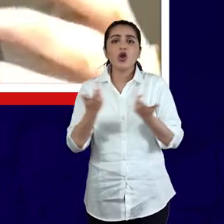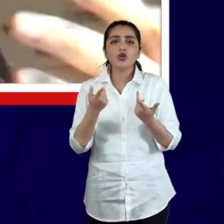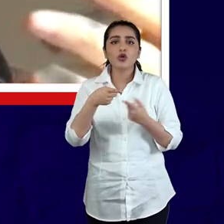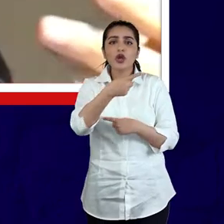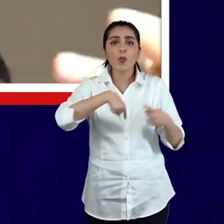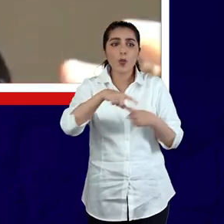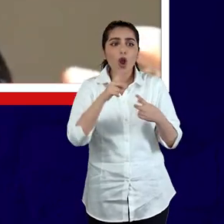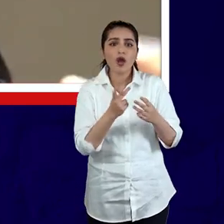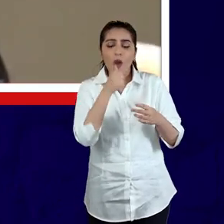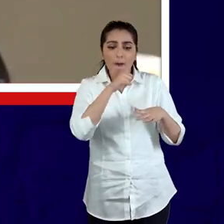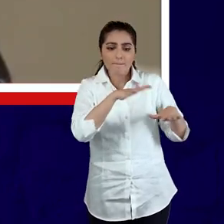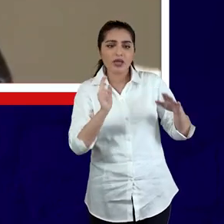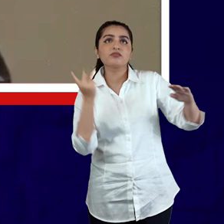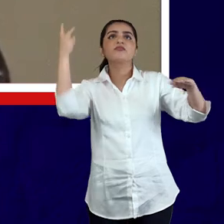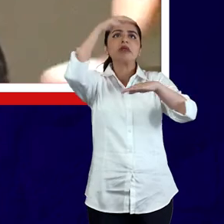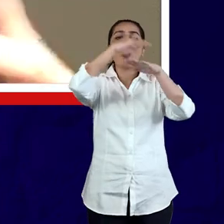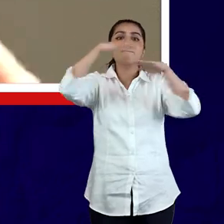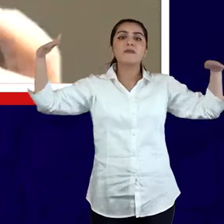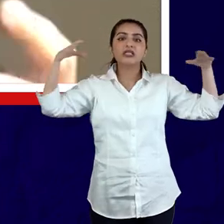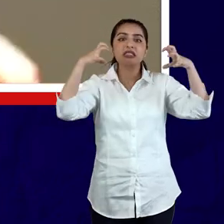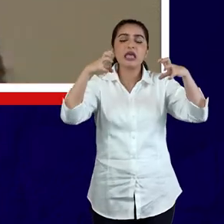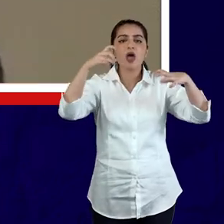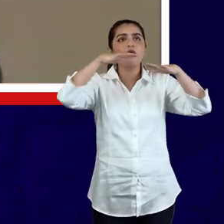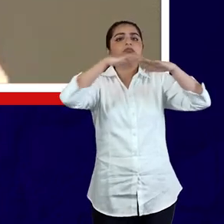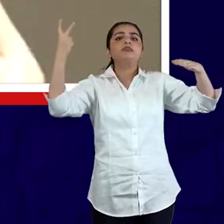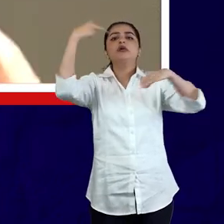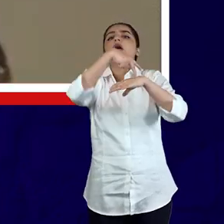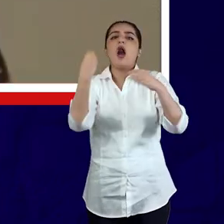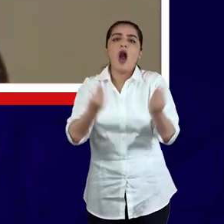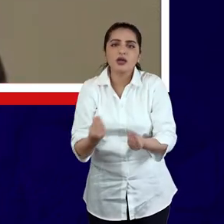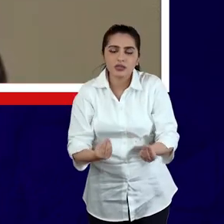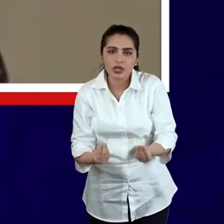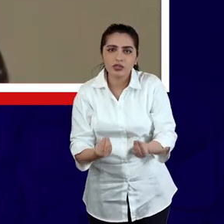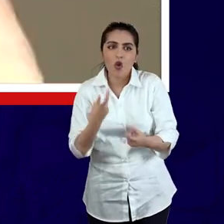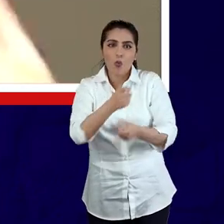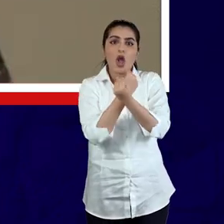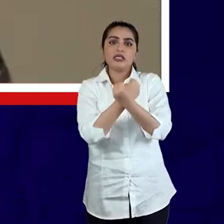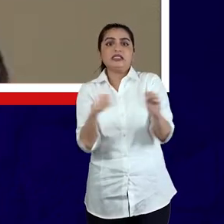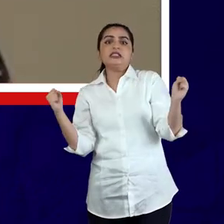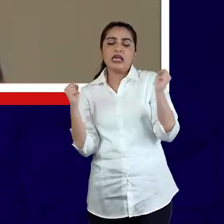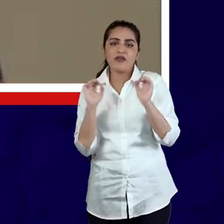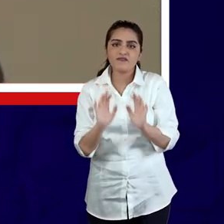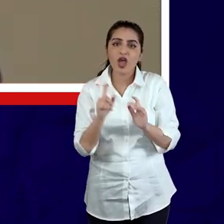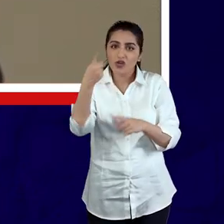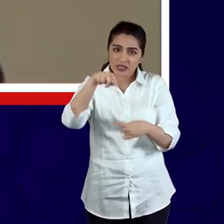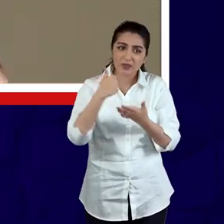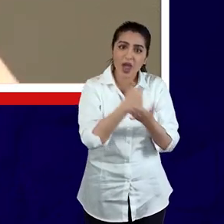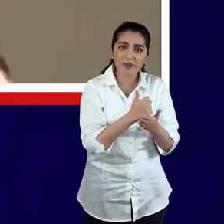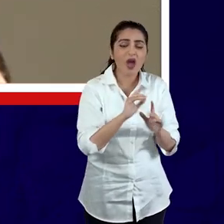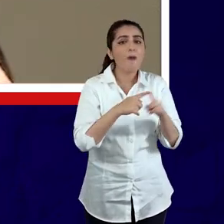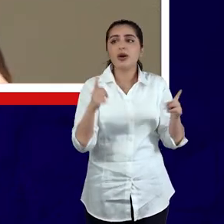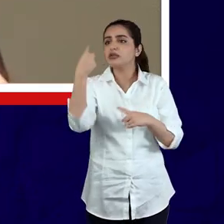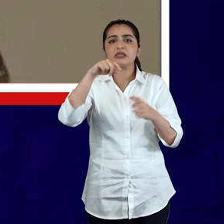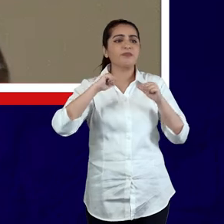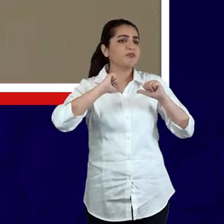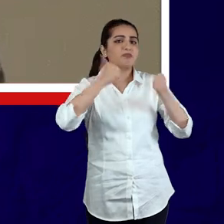those and they will just rise with the water and subside. So, you know, there's so many ways that you can protect or provide protection to people. And we are not